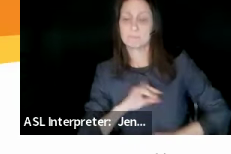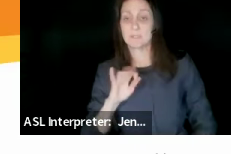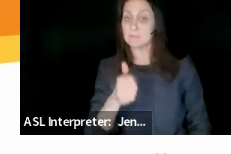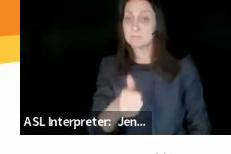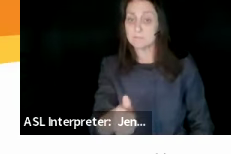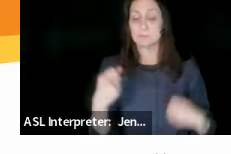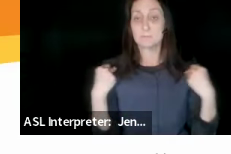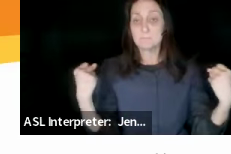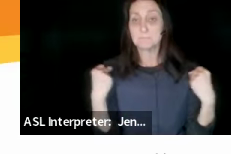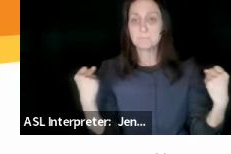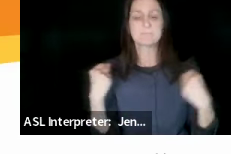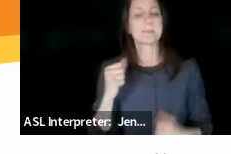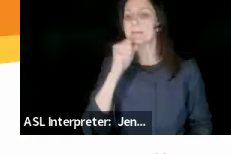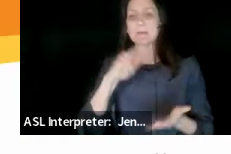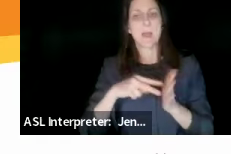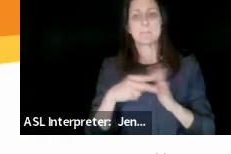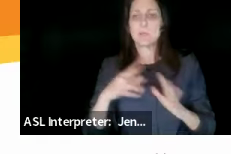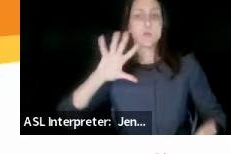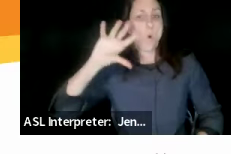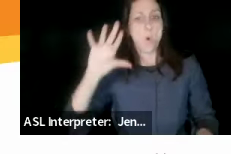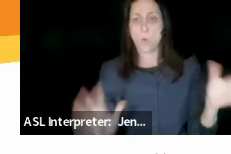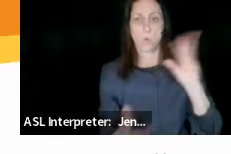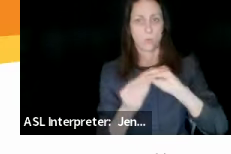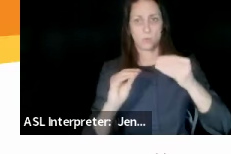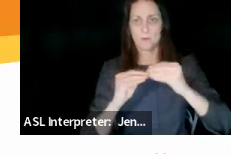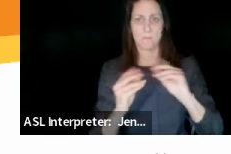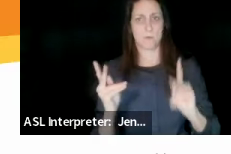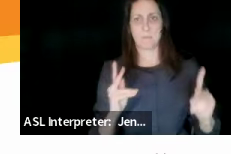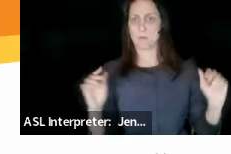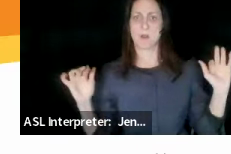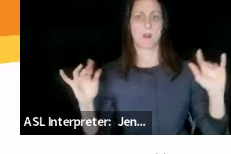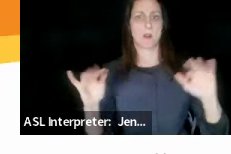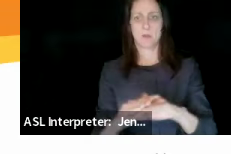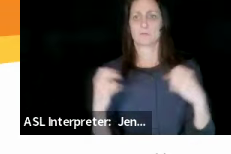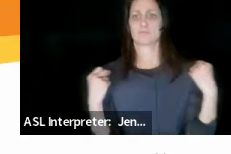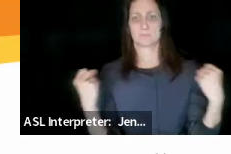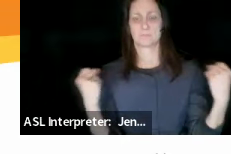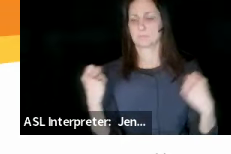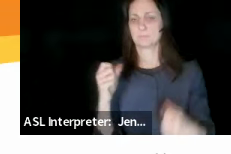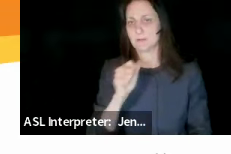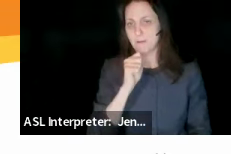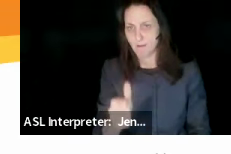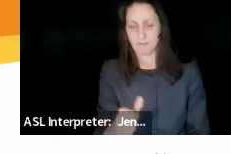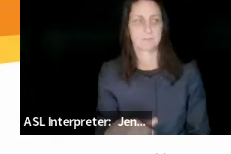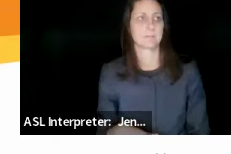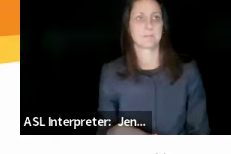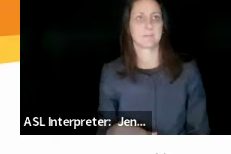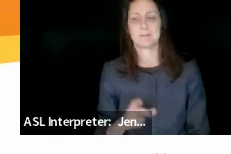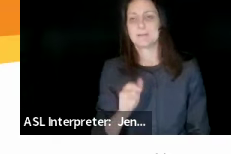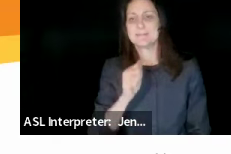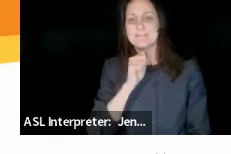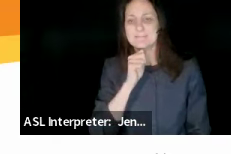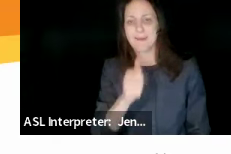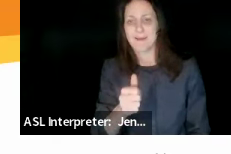isn't about the total number who go and use the gym, or maybe the number of people that are expected to visit